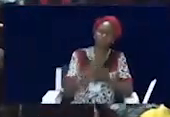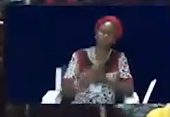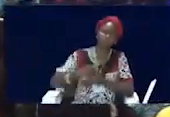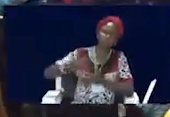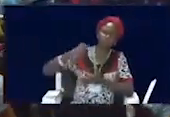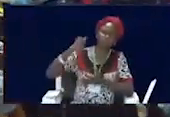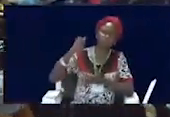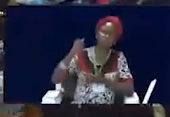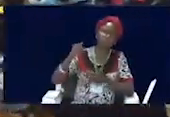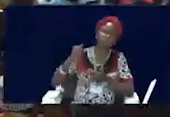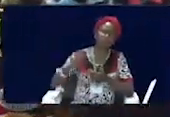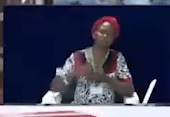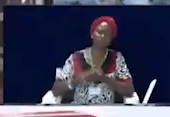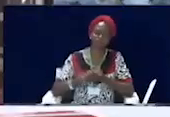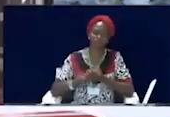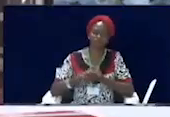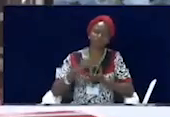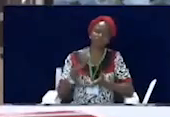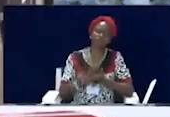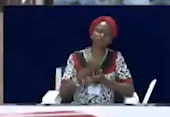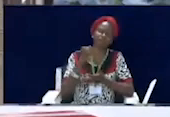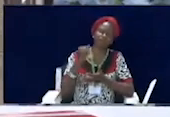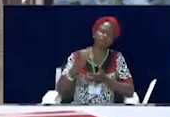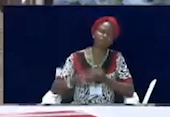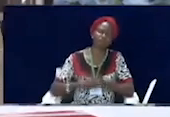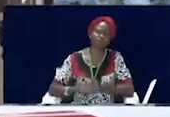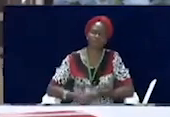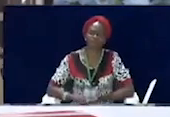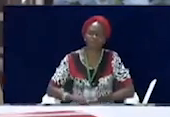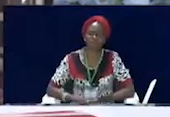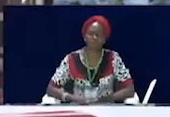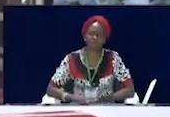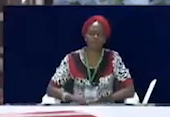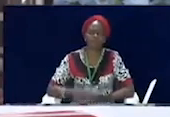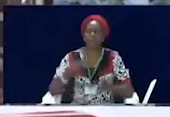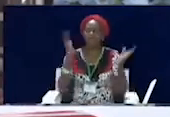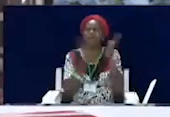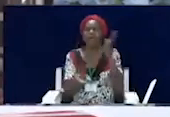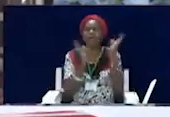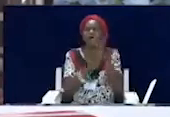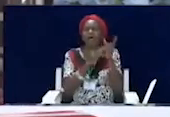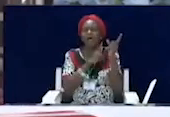Amen. Praise the Lord.